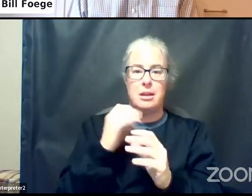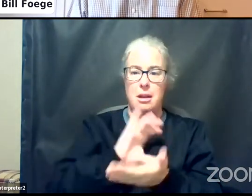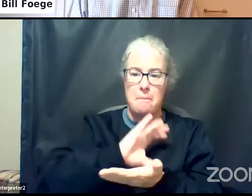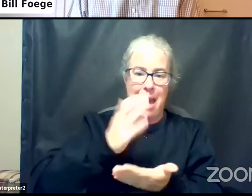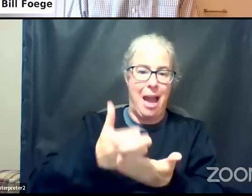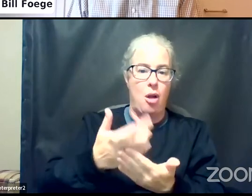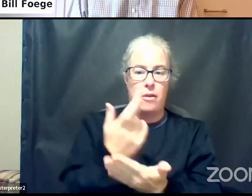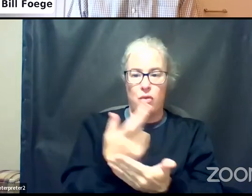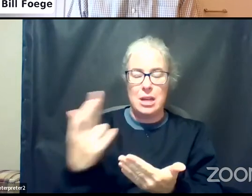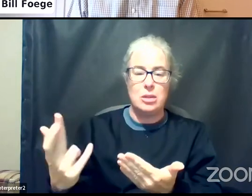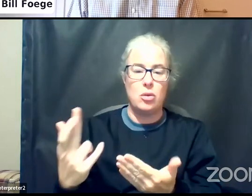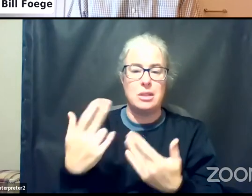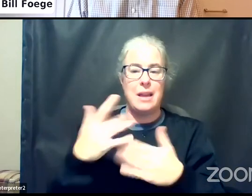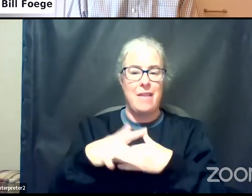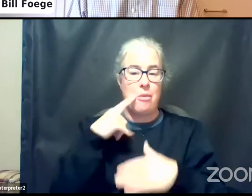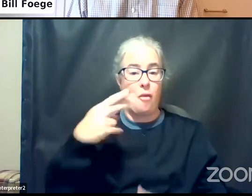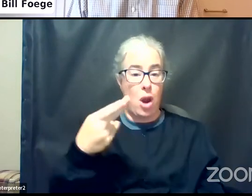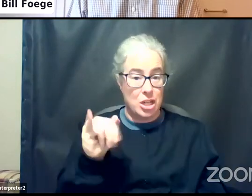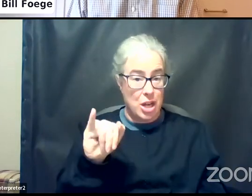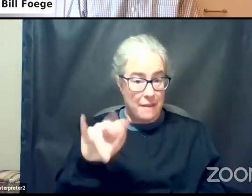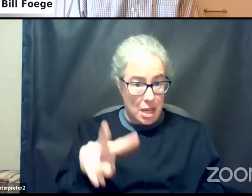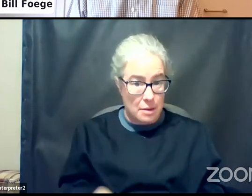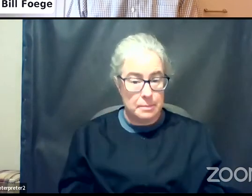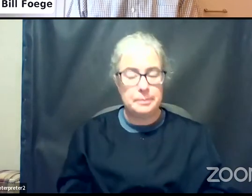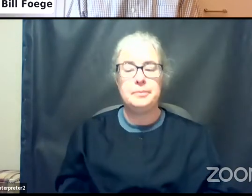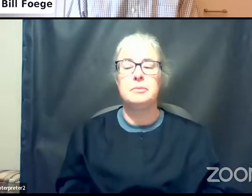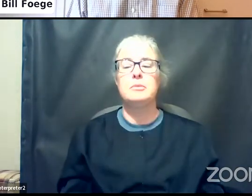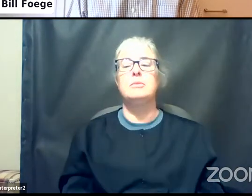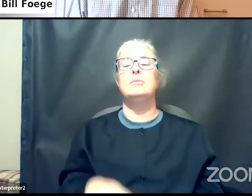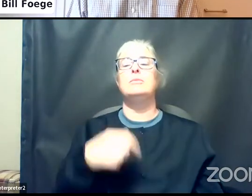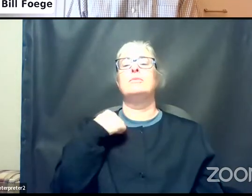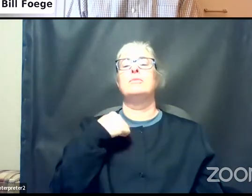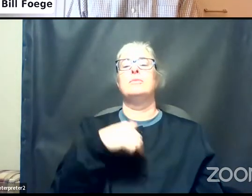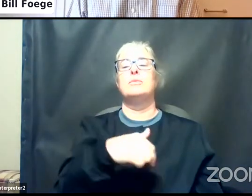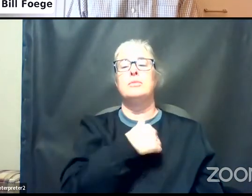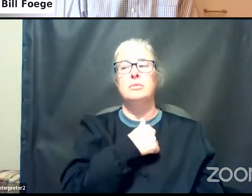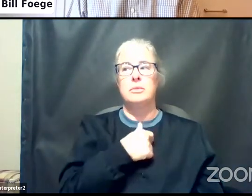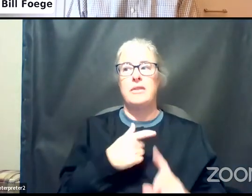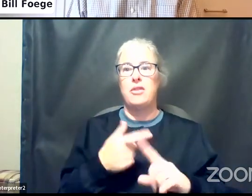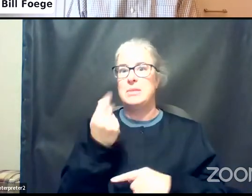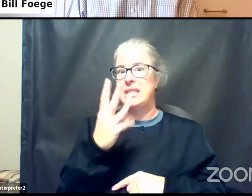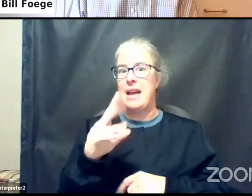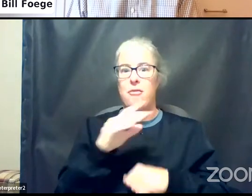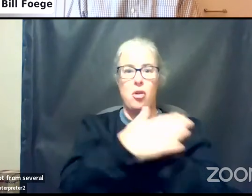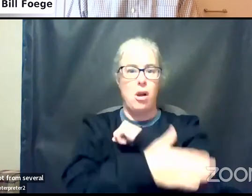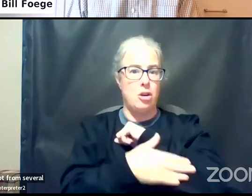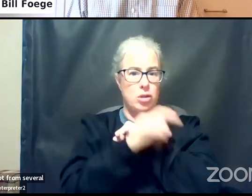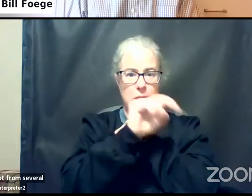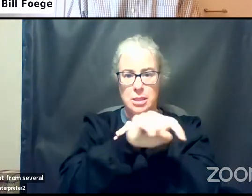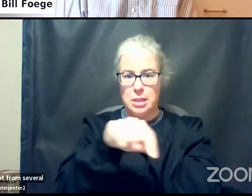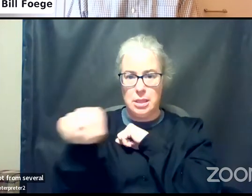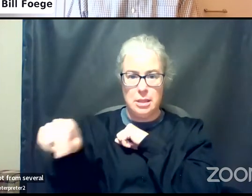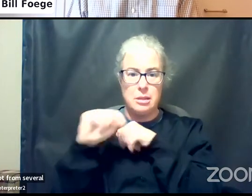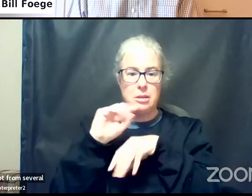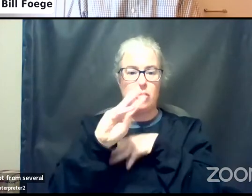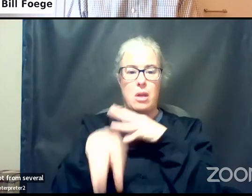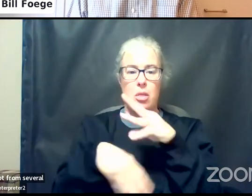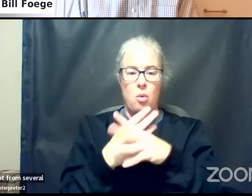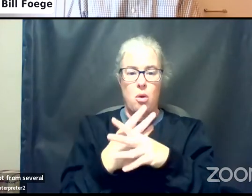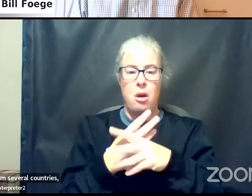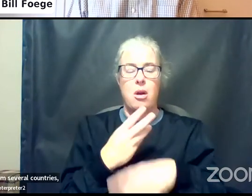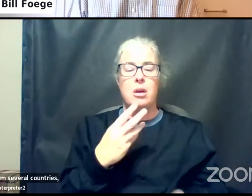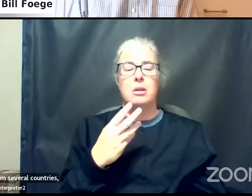available for HIV and you know we got from several countries you know around the world